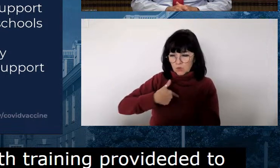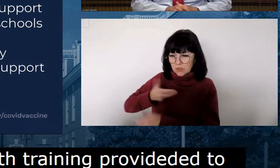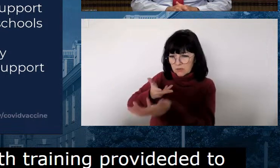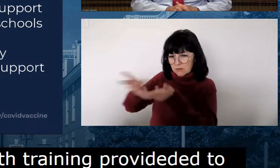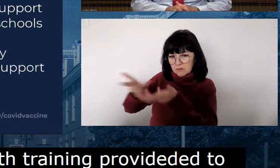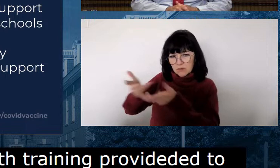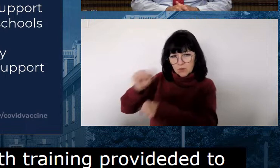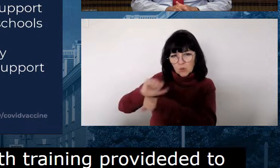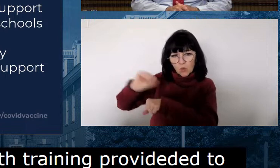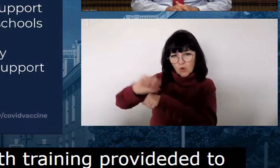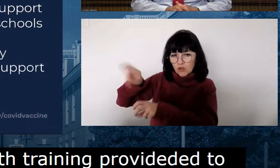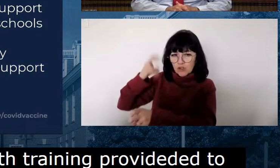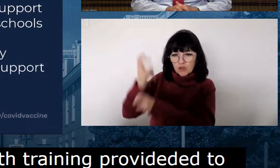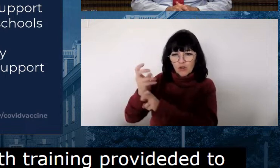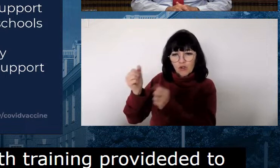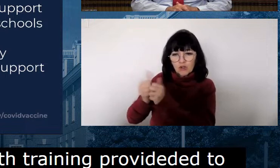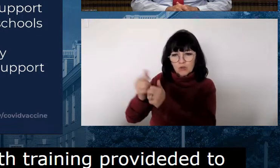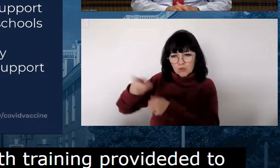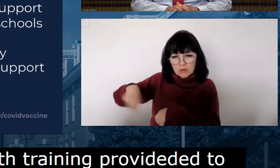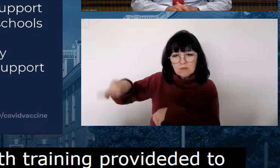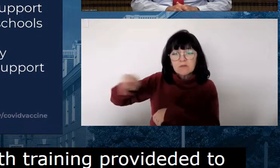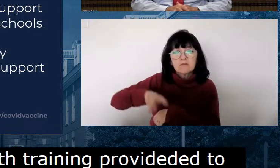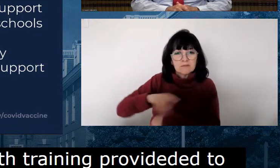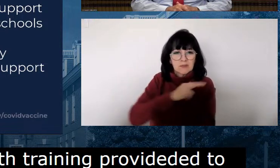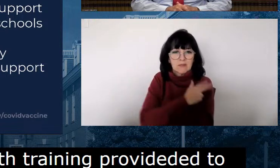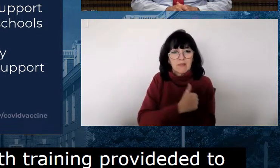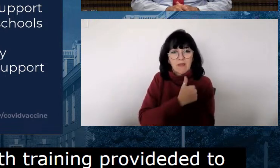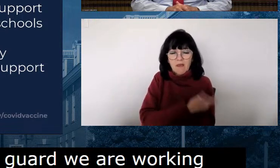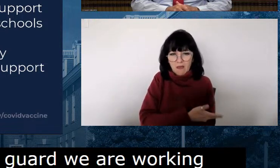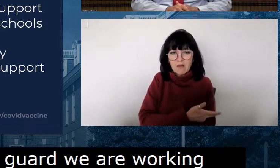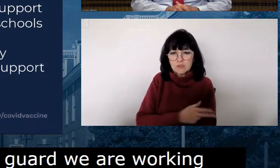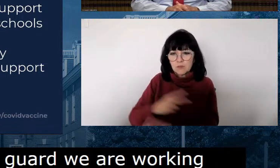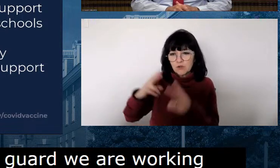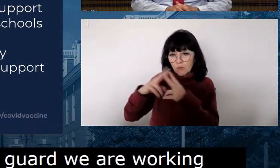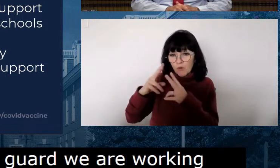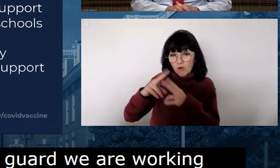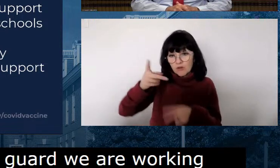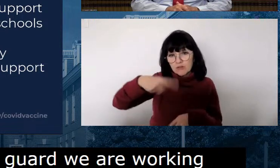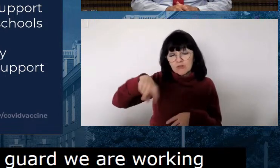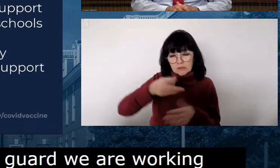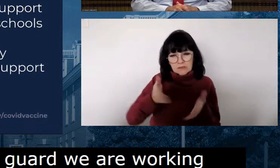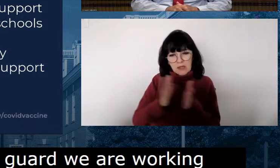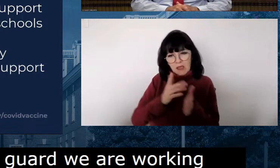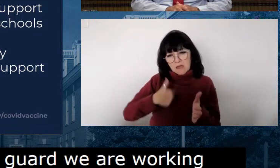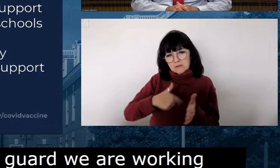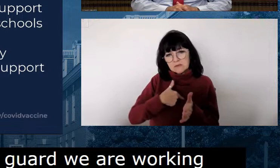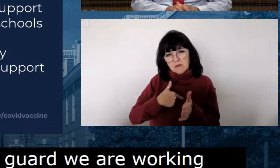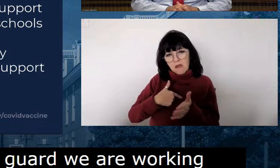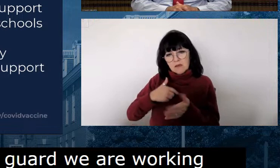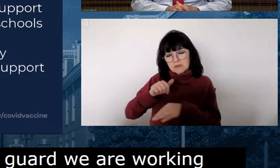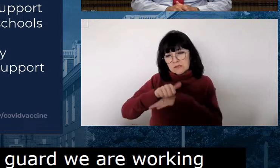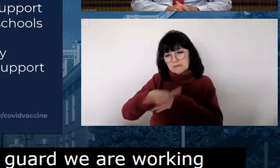something that our hospital partners have asked us to do, and we're putting all our effort in doing